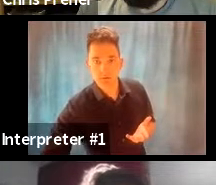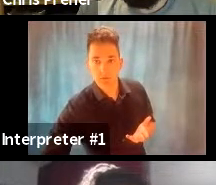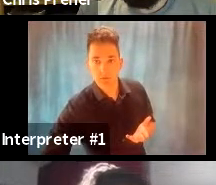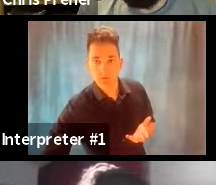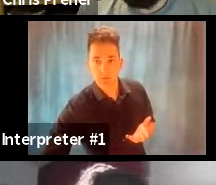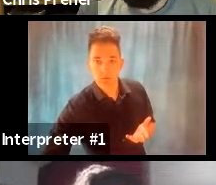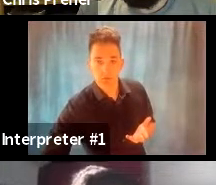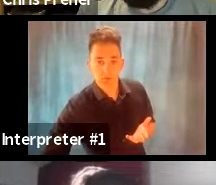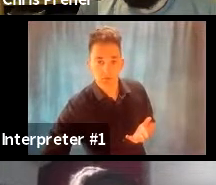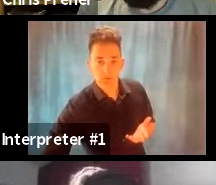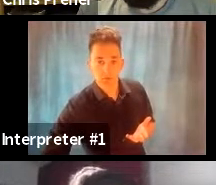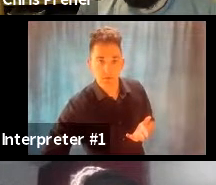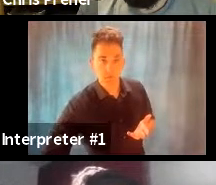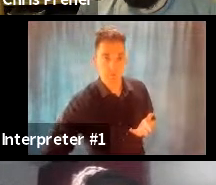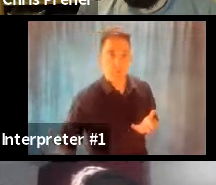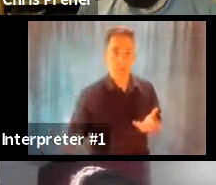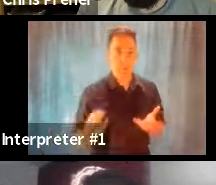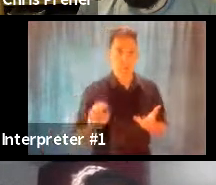All right.